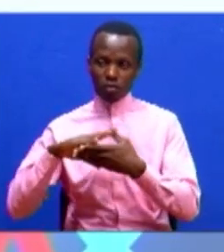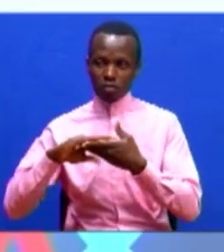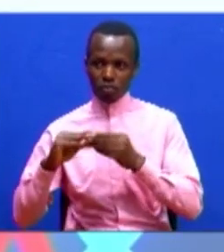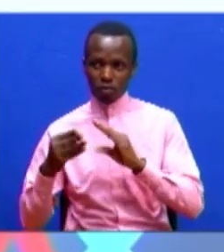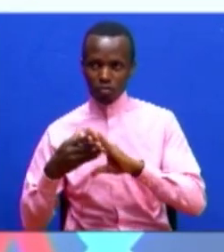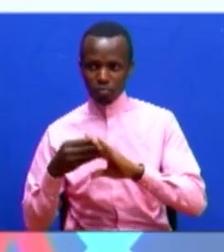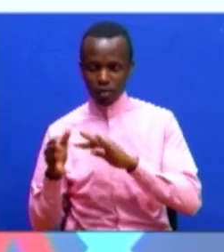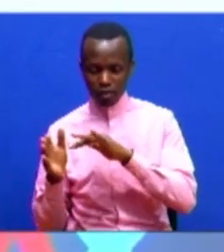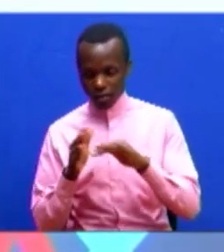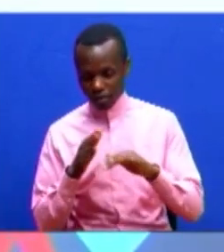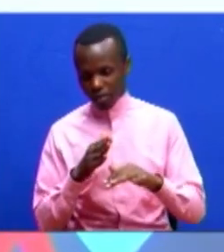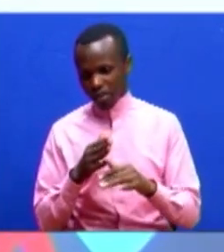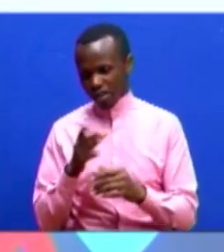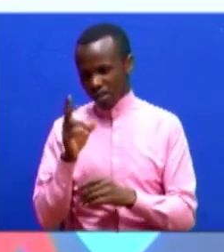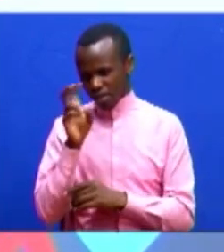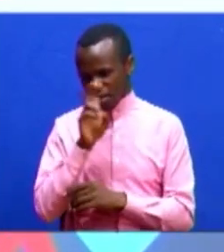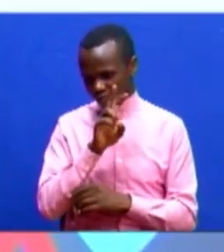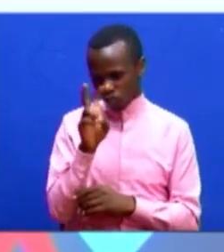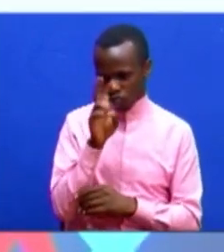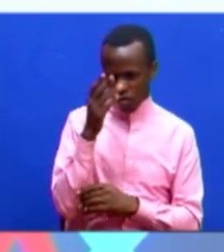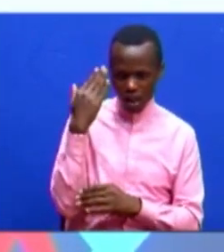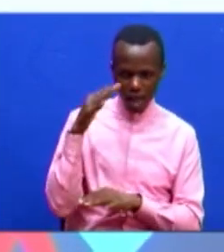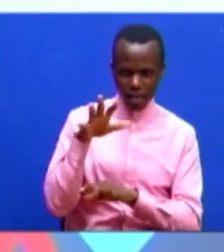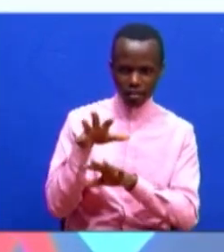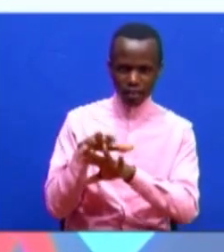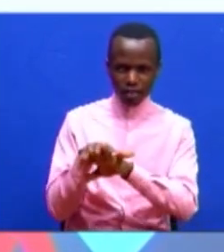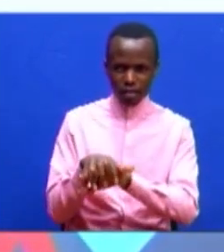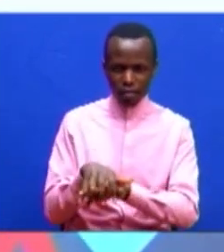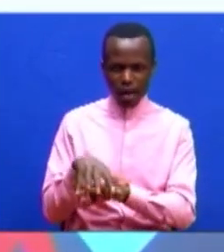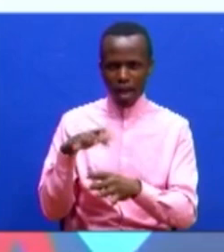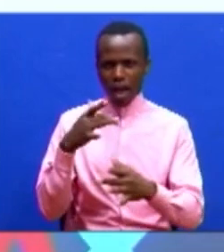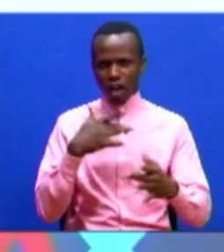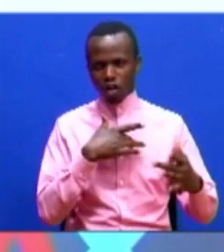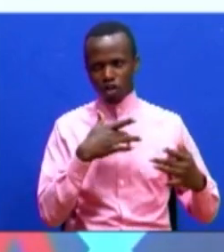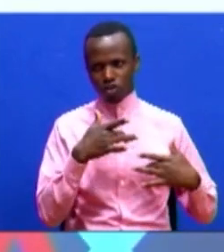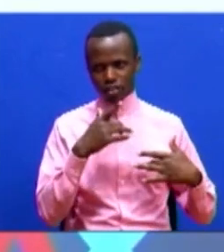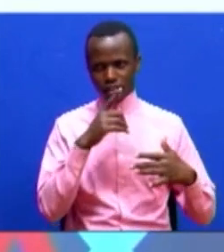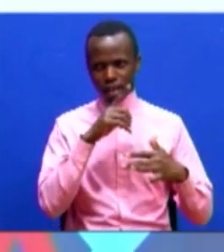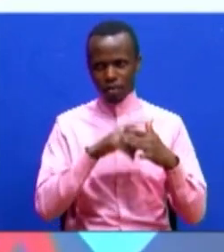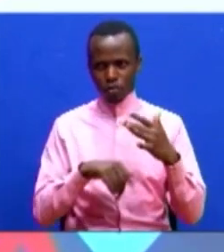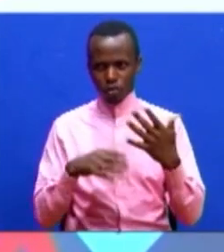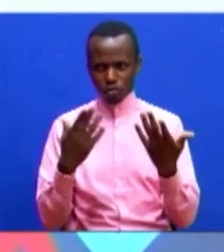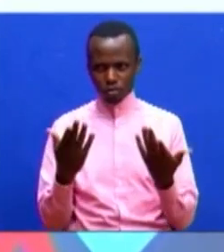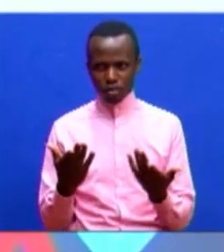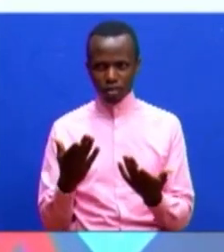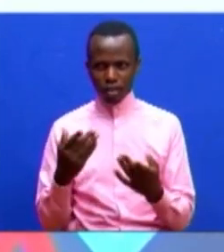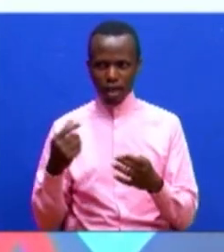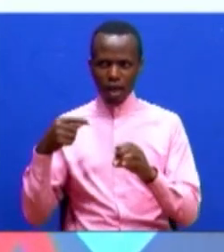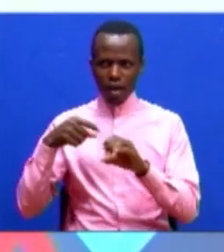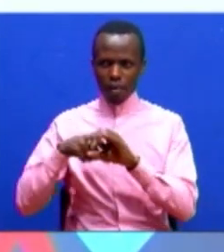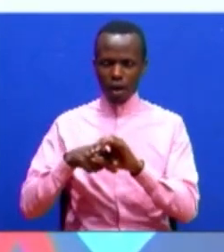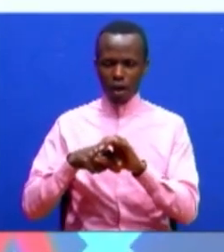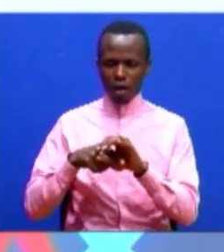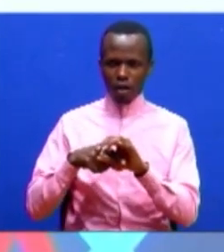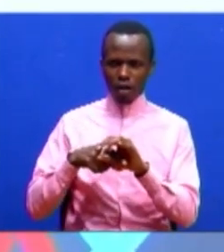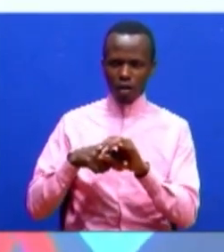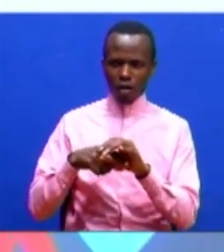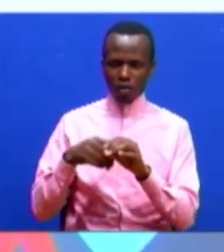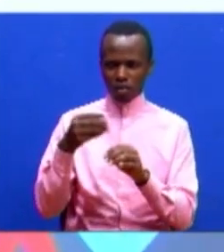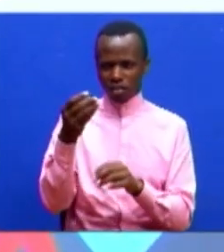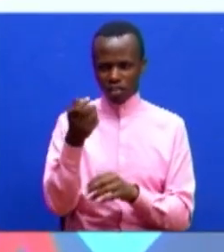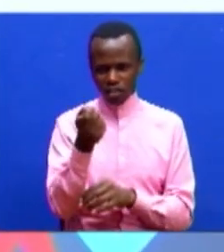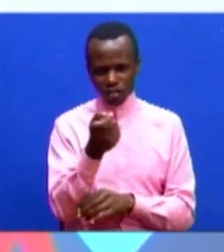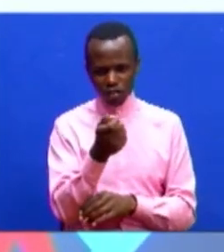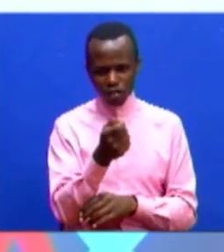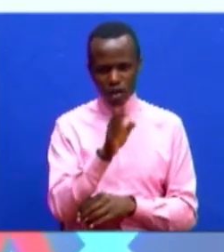sababu ukiangalia last match tuli concede bao naweza sema bao za kichali chali sana. Bandari